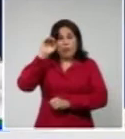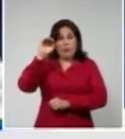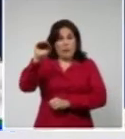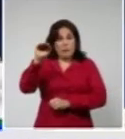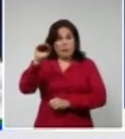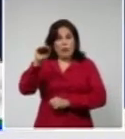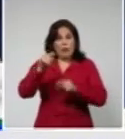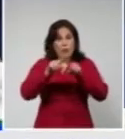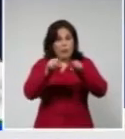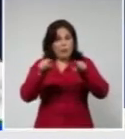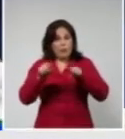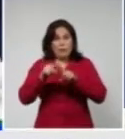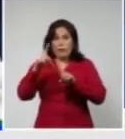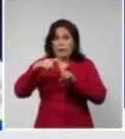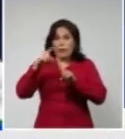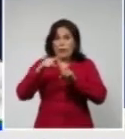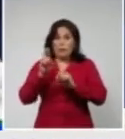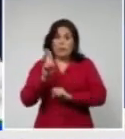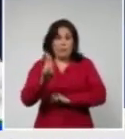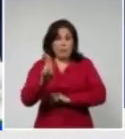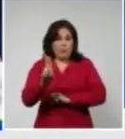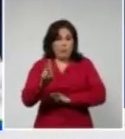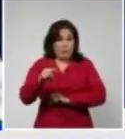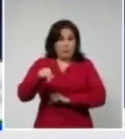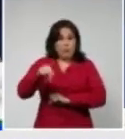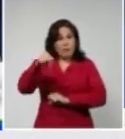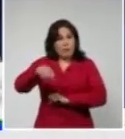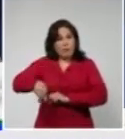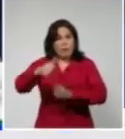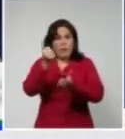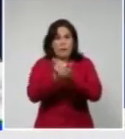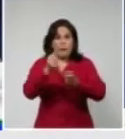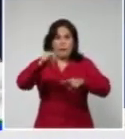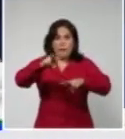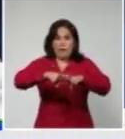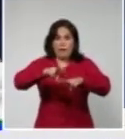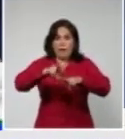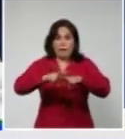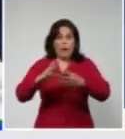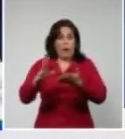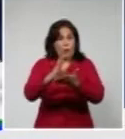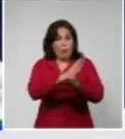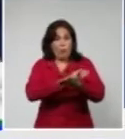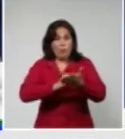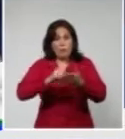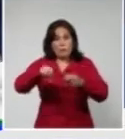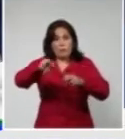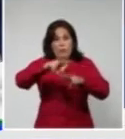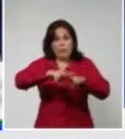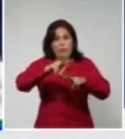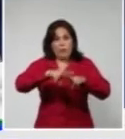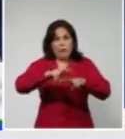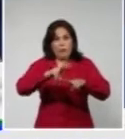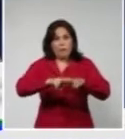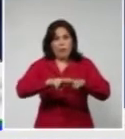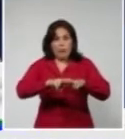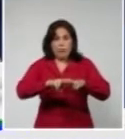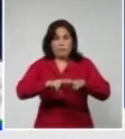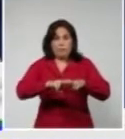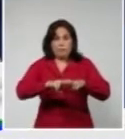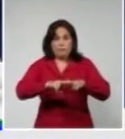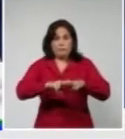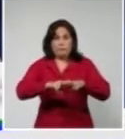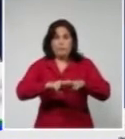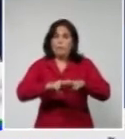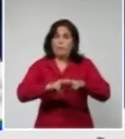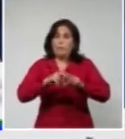3,159 people, or 84% of all confirmed cases in Cuba, have